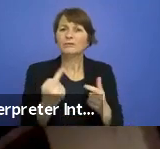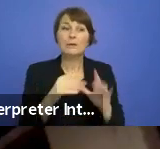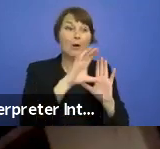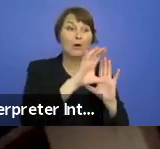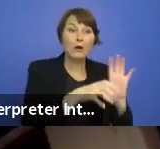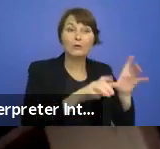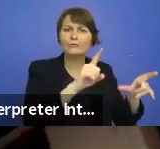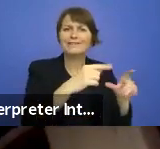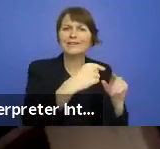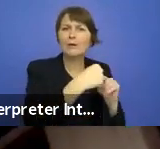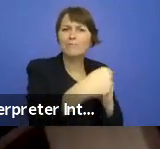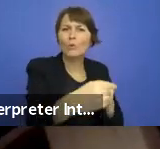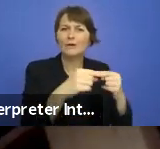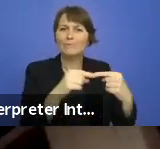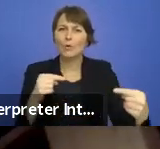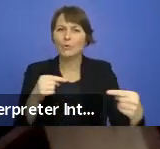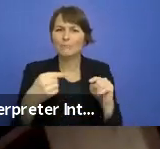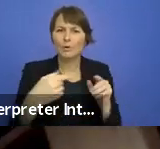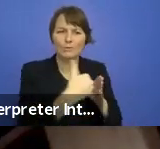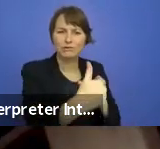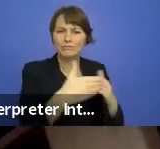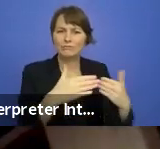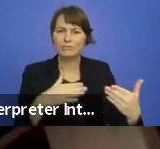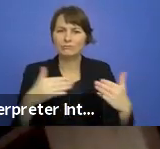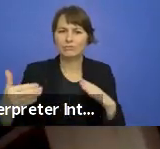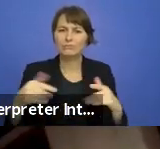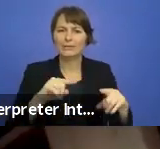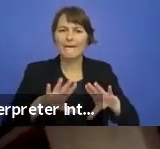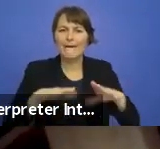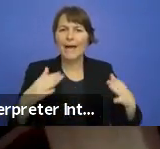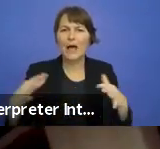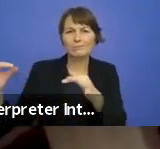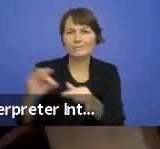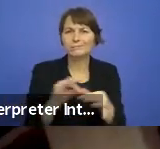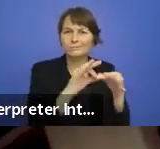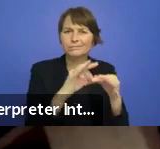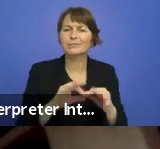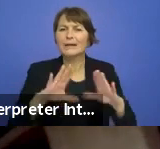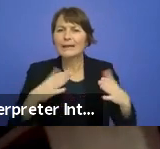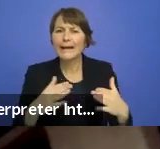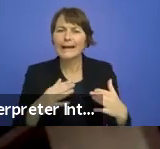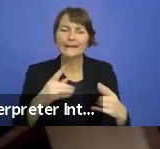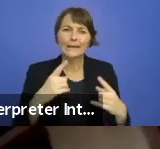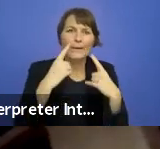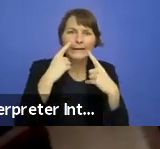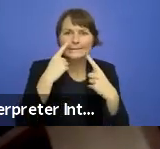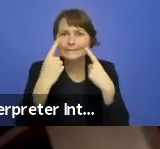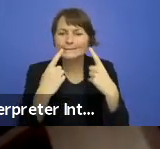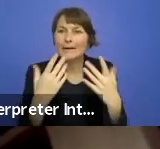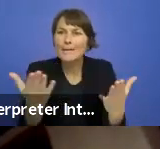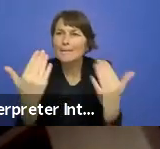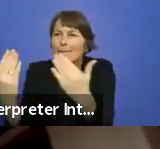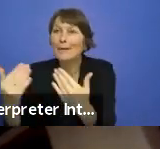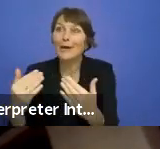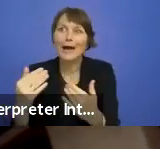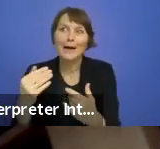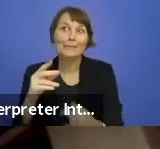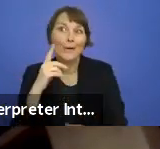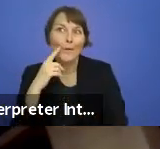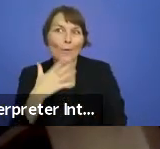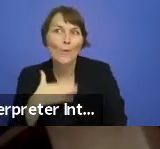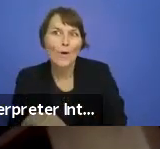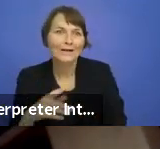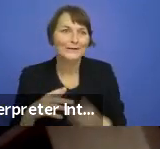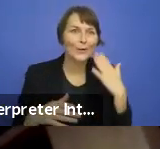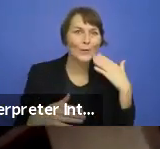subjective realities of one another to inspire curiosity and empathy? In order to create our own temporary community